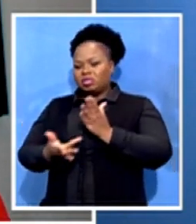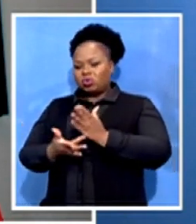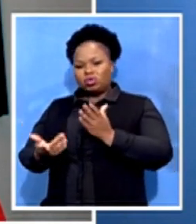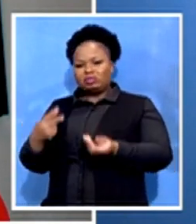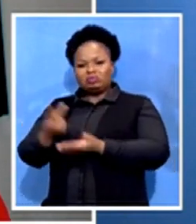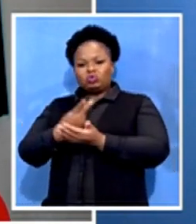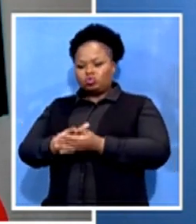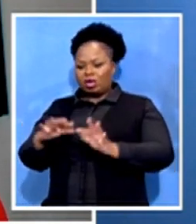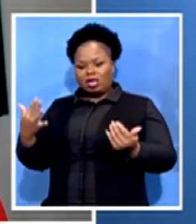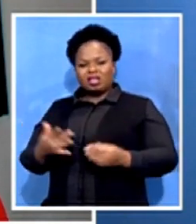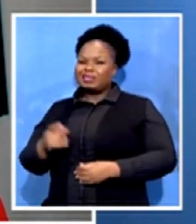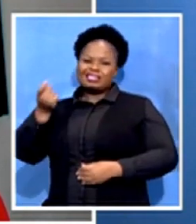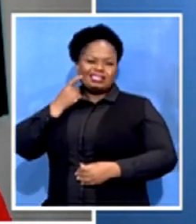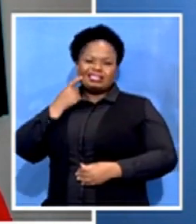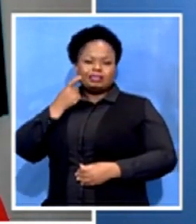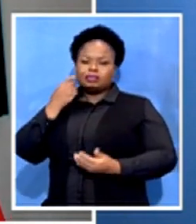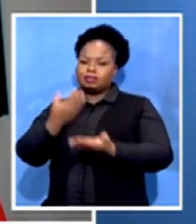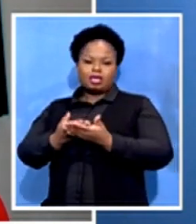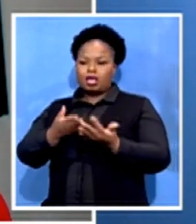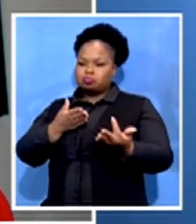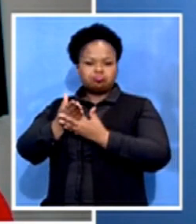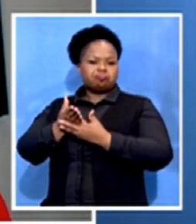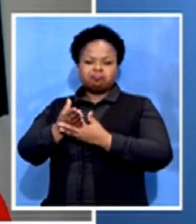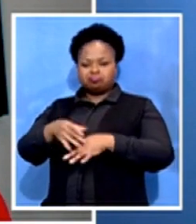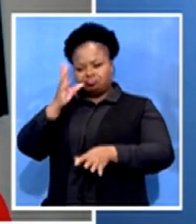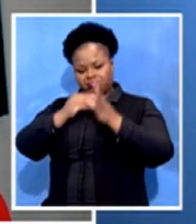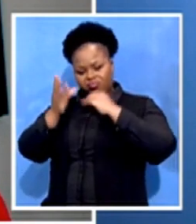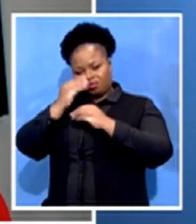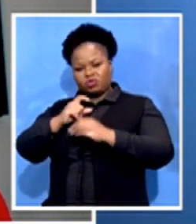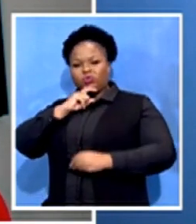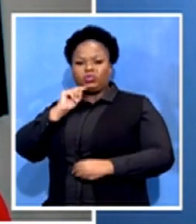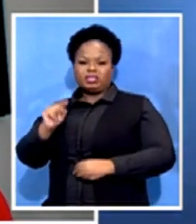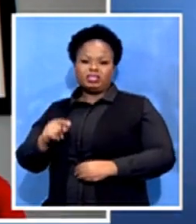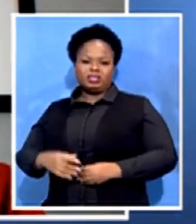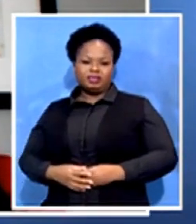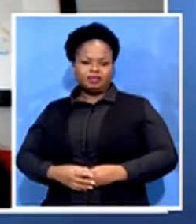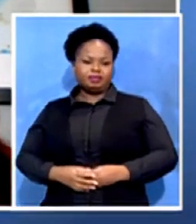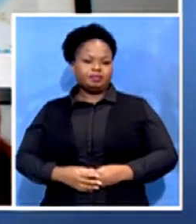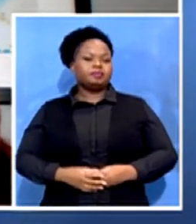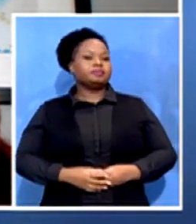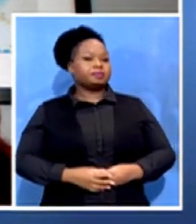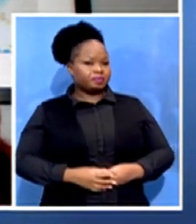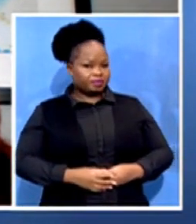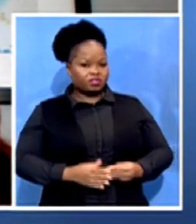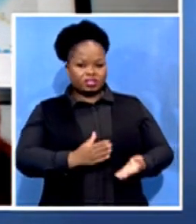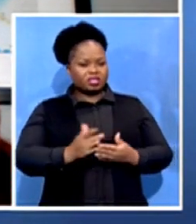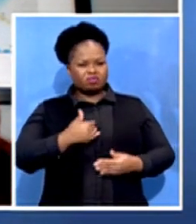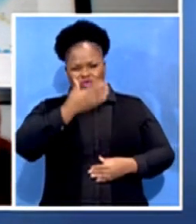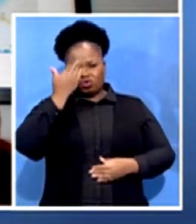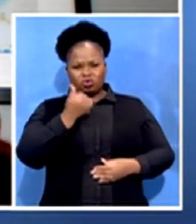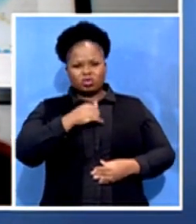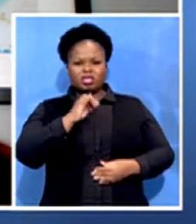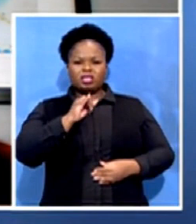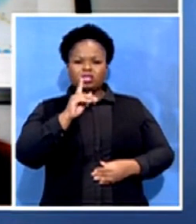can access and use easily. Yeah. For those who don't know, what does Ikholo mean?